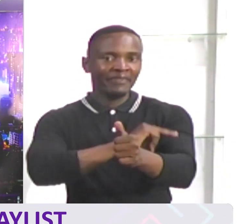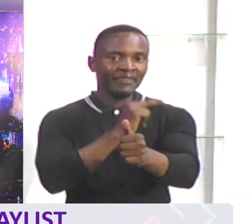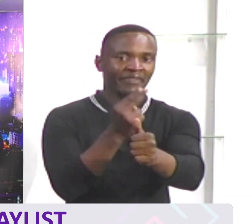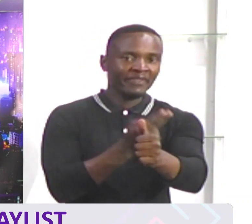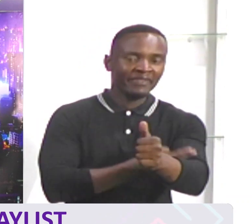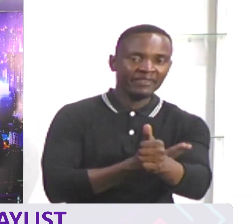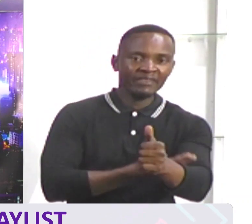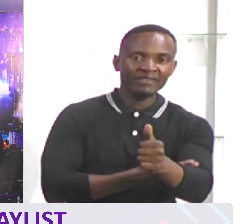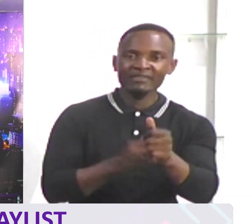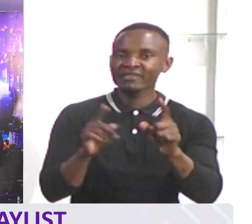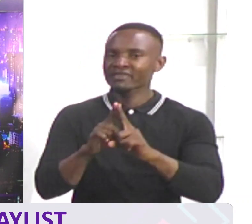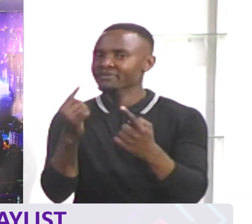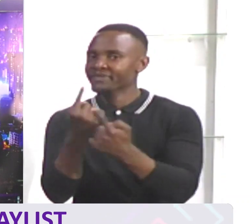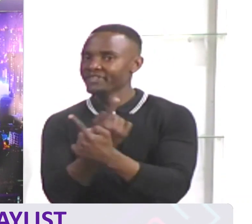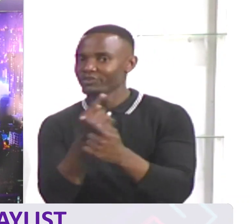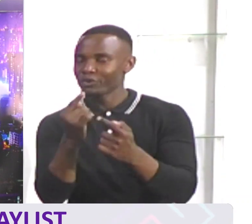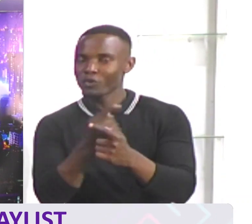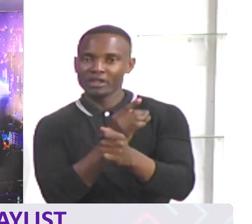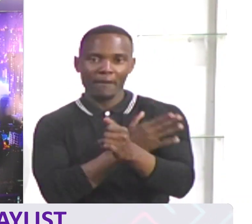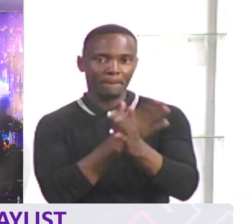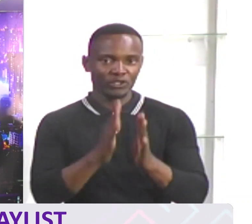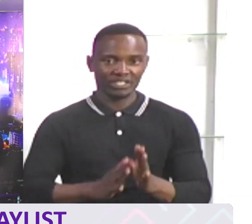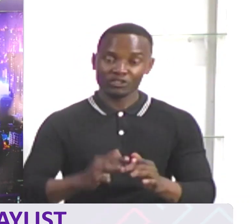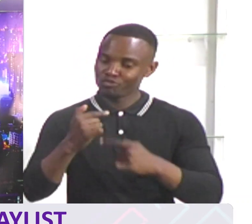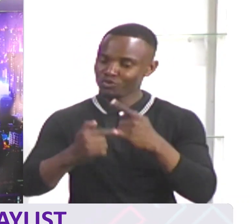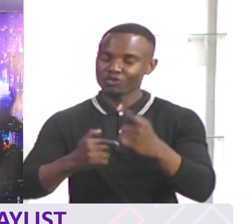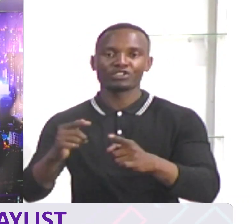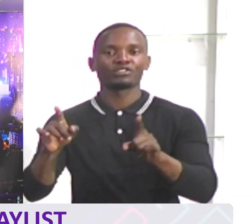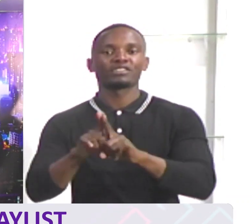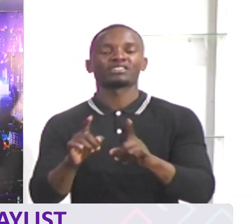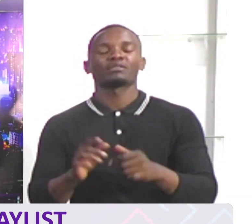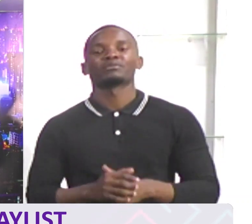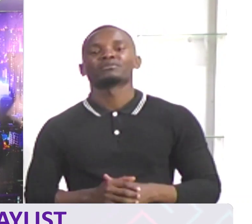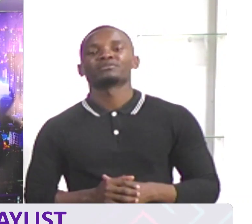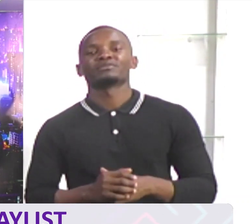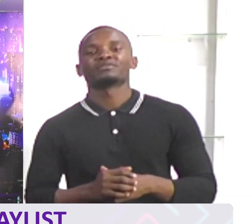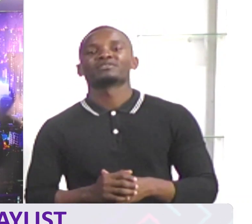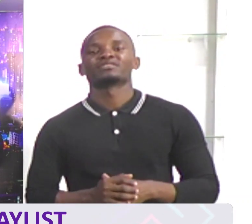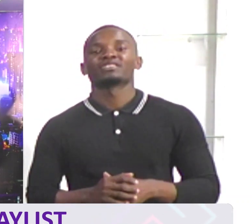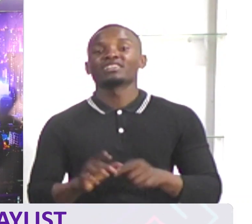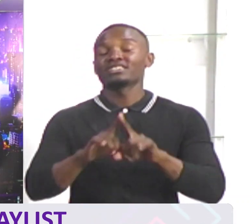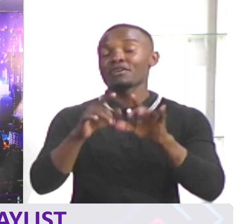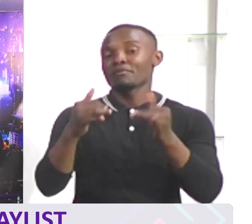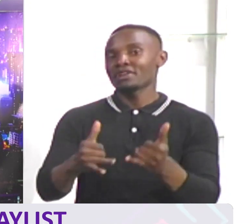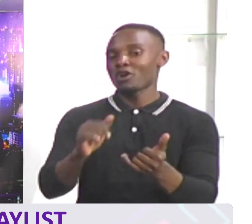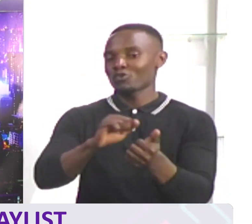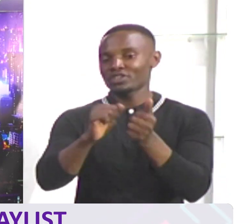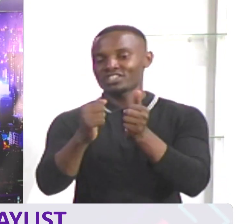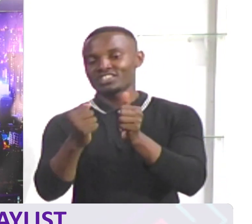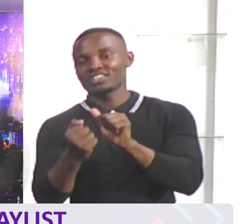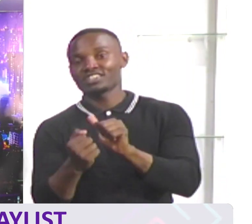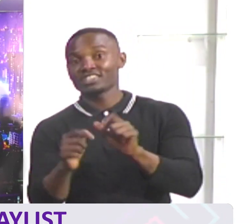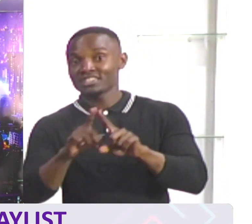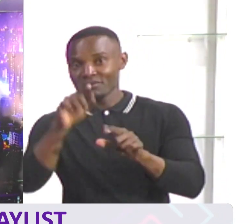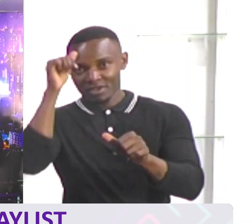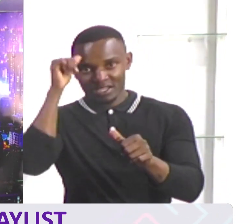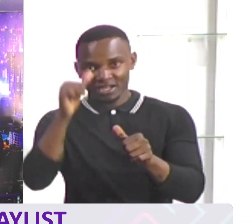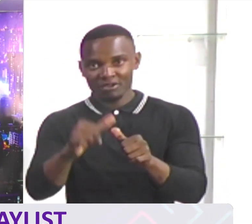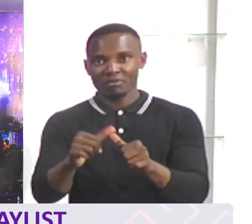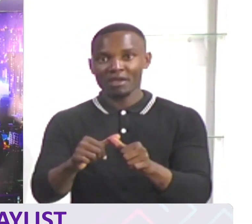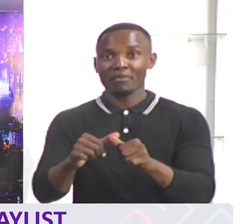masake kidogo ma Bana Boy. Yeye ndo anatana bado, si ndio? Ndio hiyo. Zimbabwe mtu wangu. Tunaenda tukibadilisha. Tukibadilisha. Wakumbuke pia